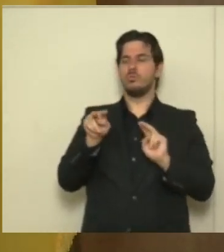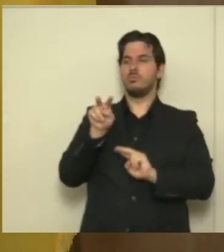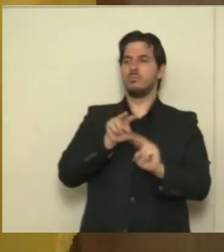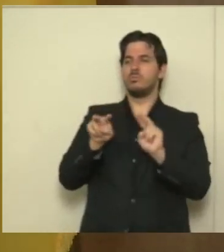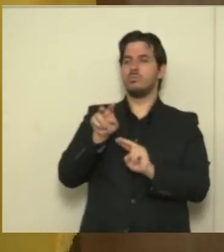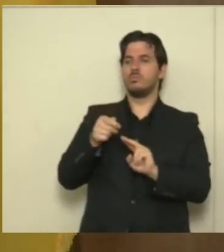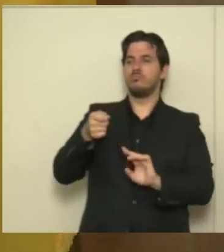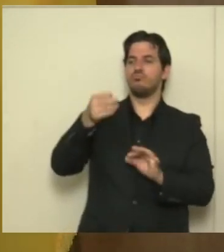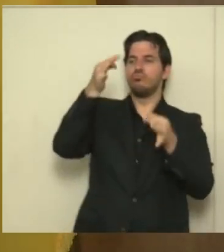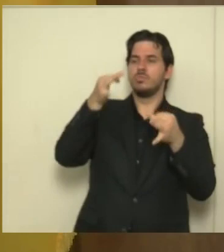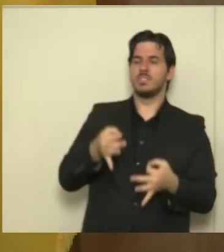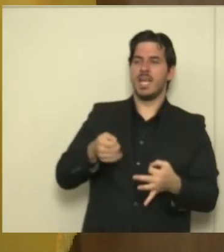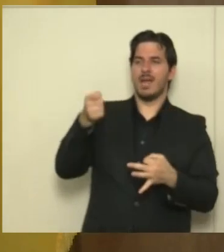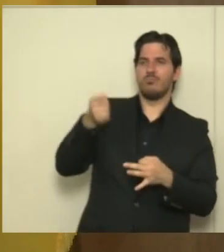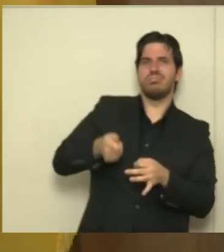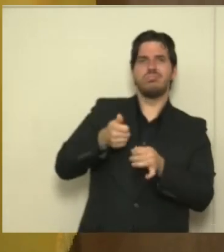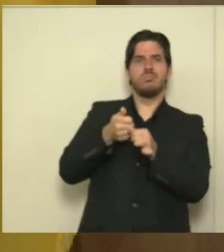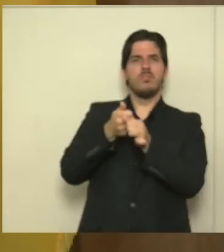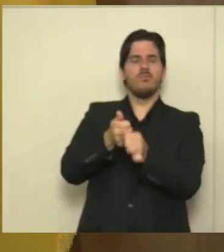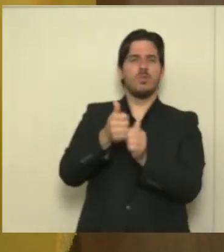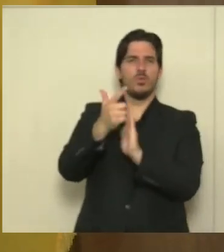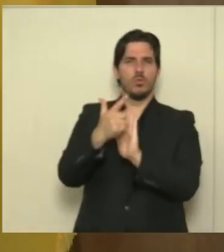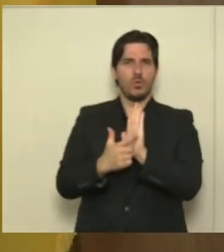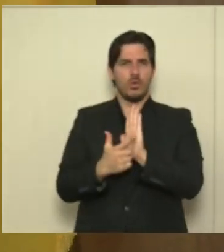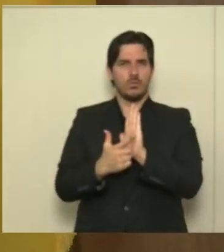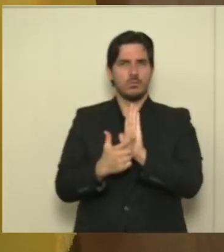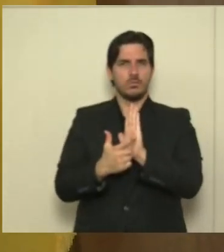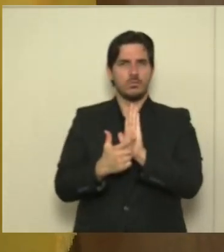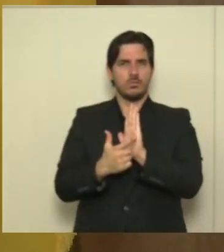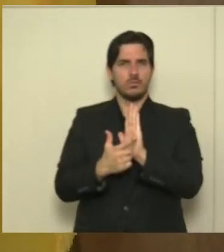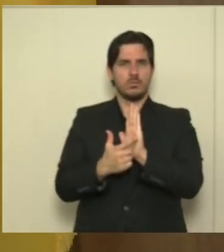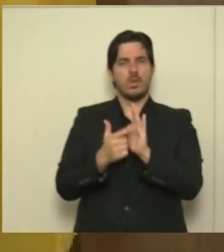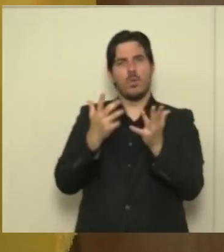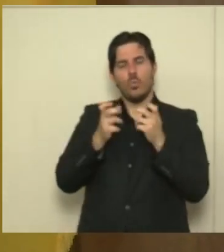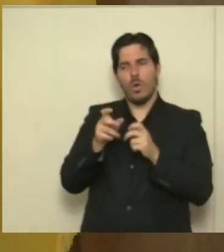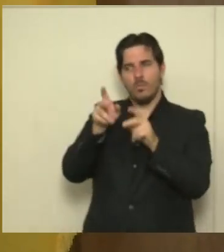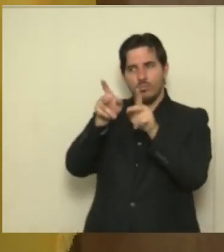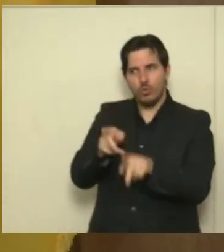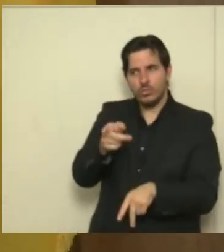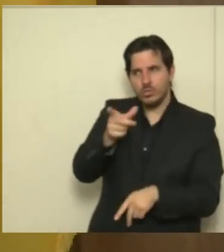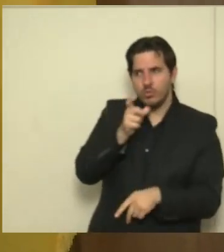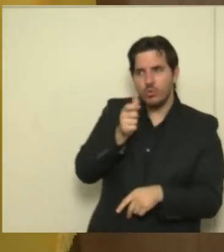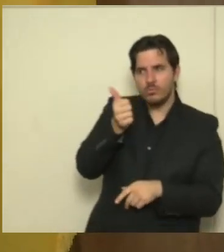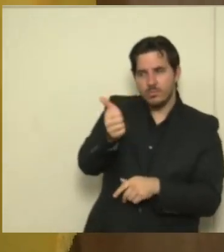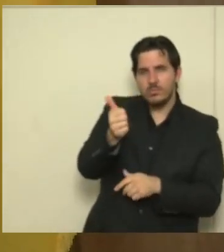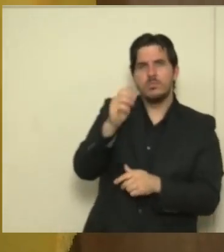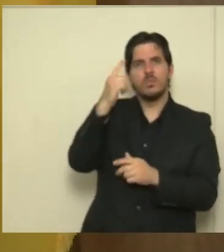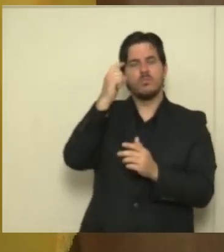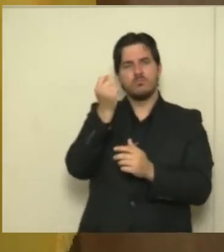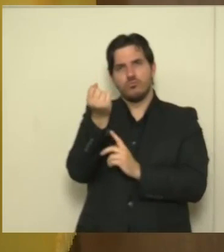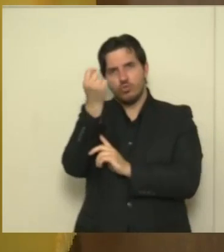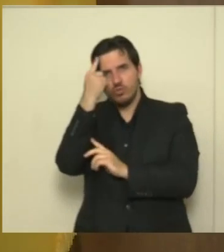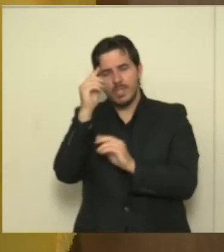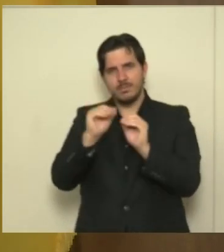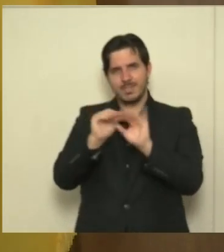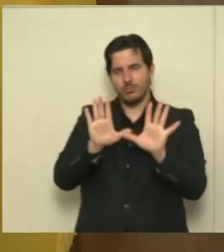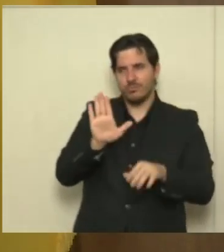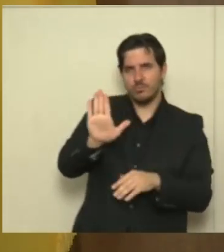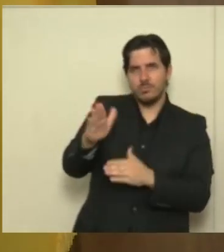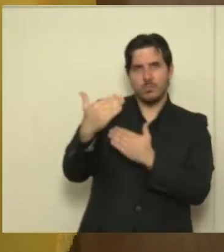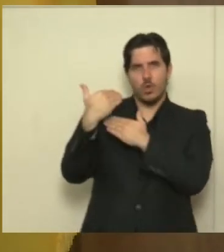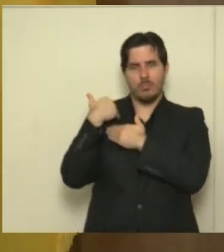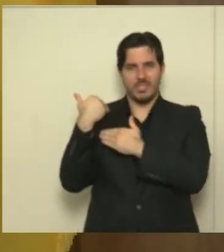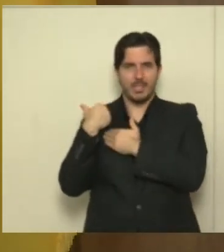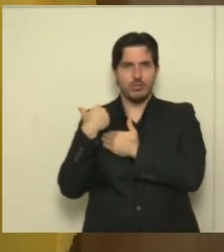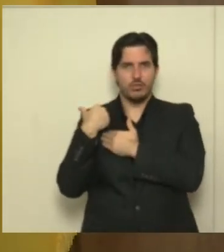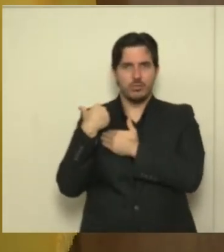manner, and also recognize that they have an obligation. One thing that was important to me in many of those, if not